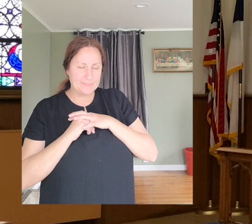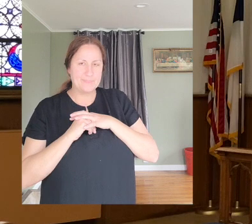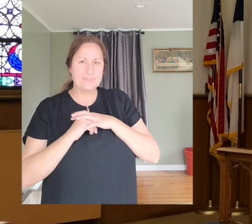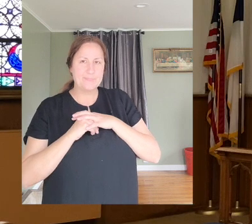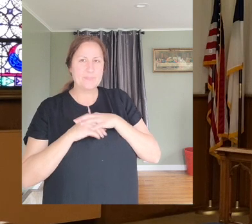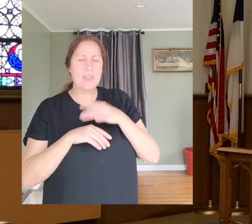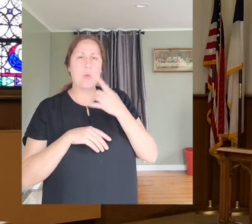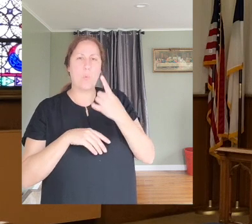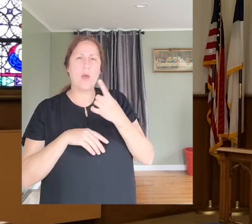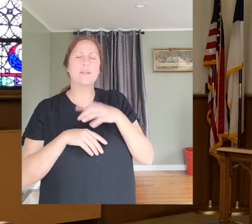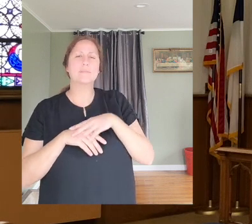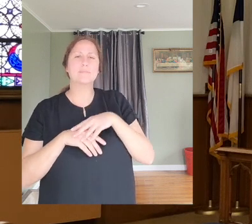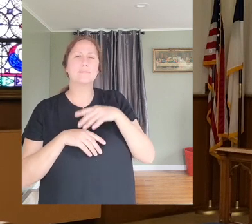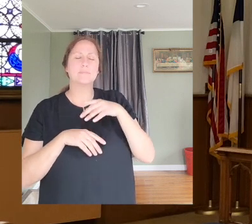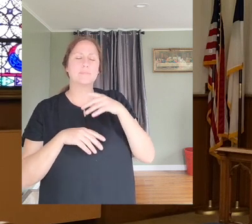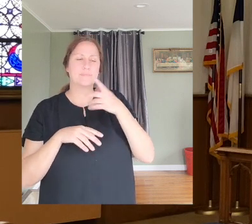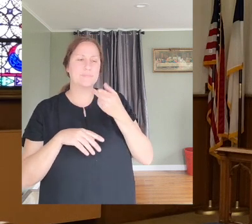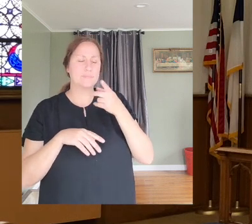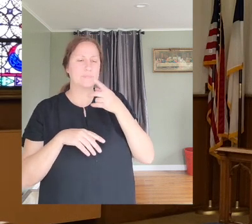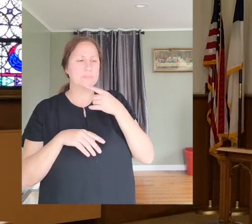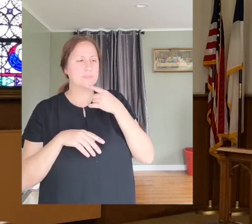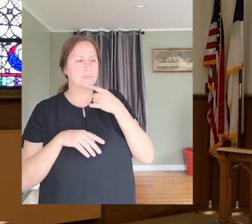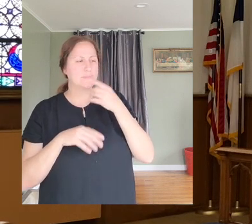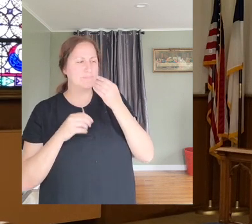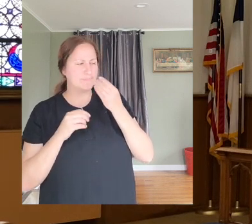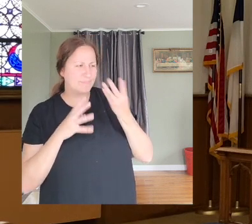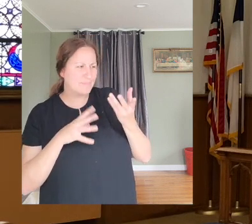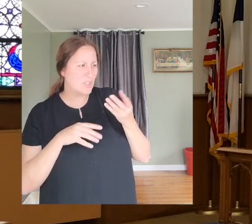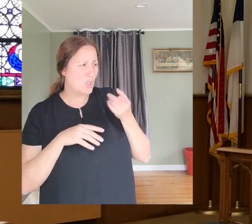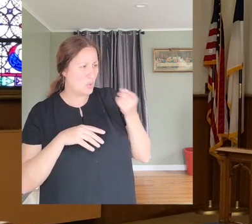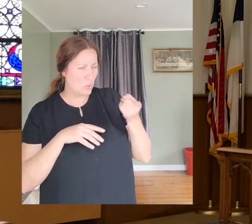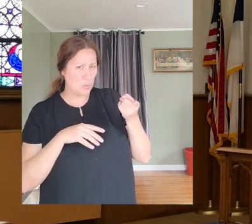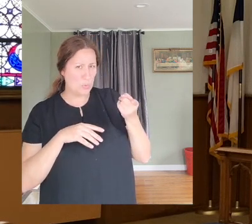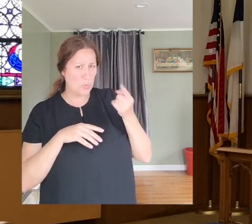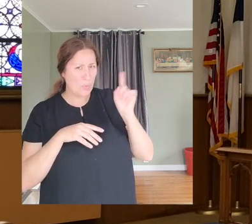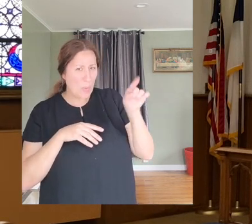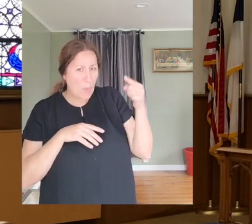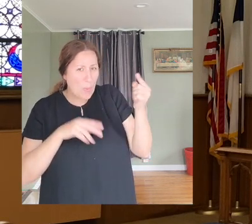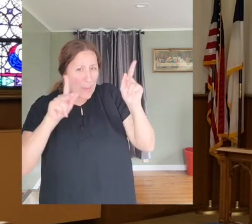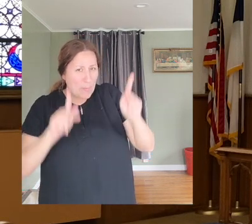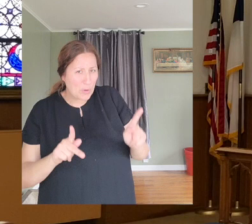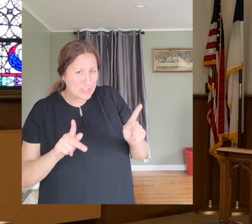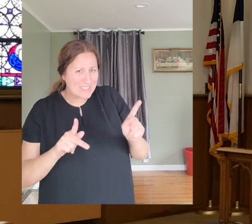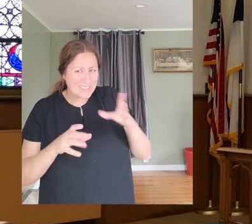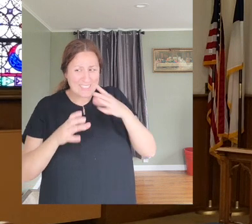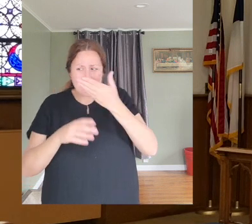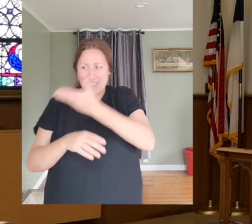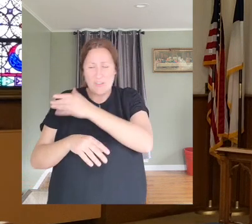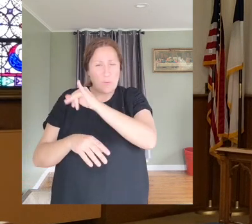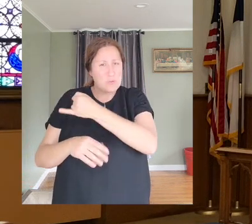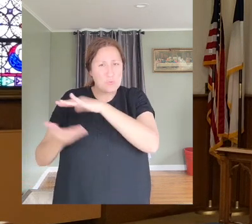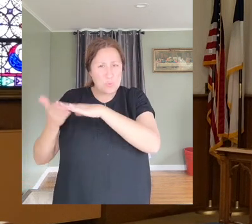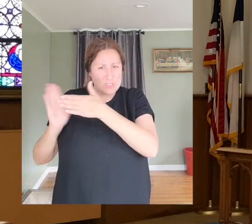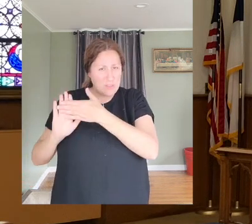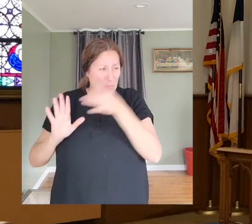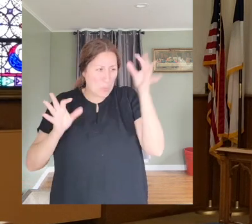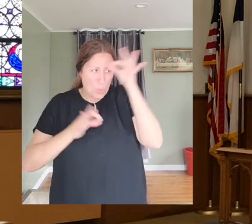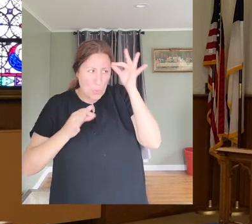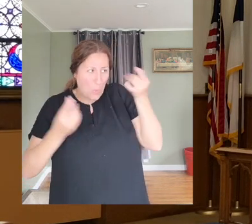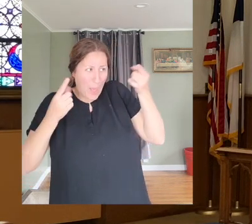Then one of them, named Cleopas, answered, "Are you the only visitor in Jerusalem who does not know the things that have happened there in these